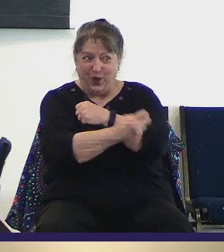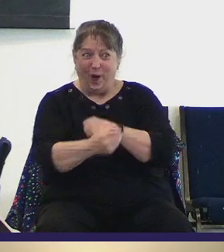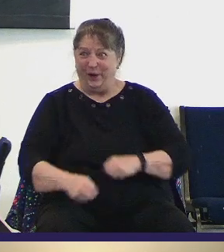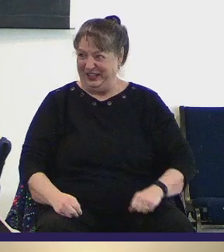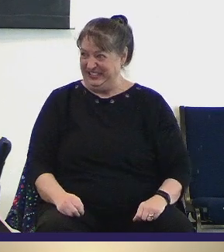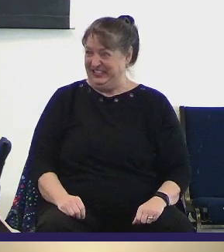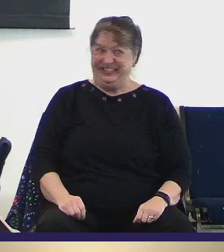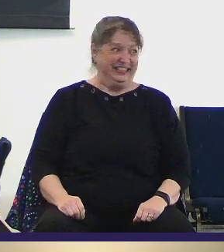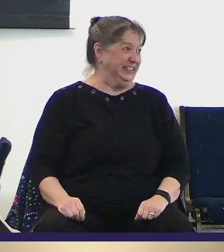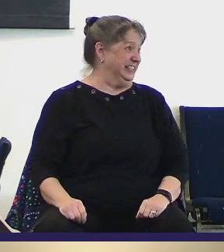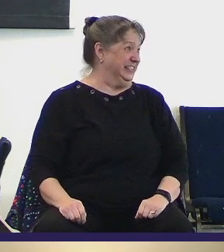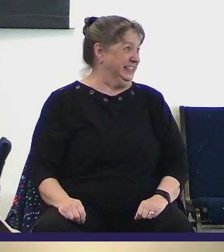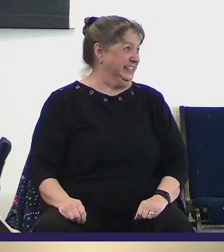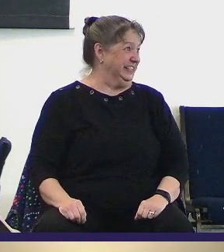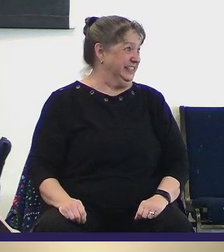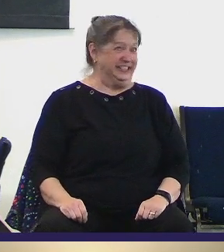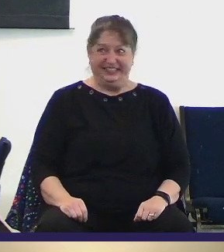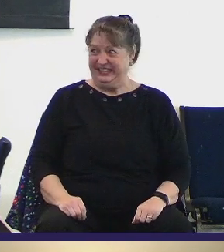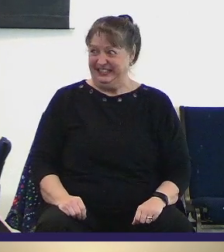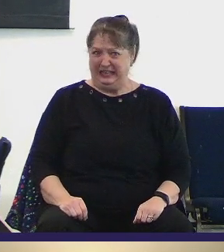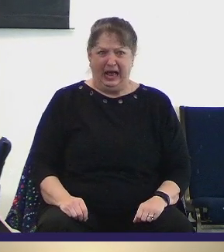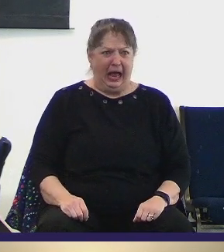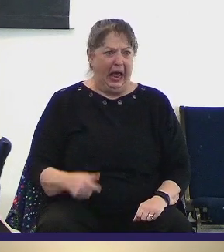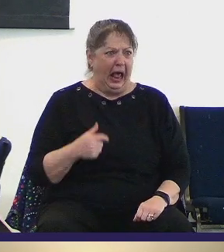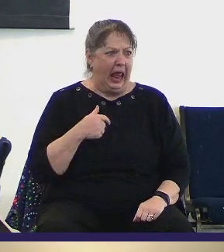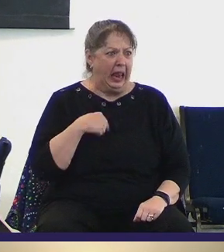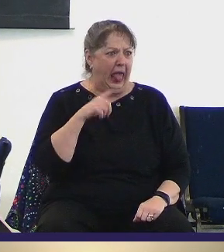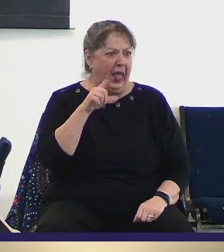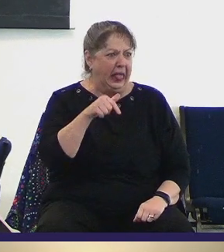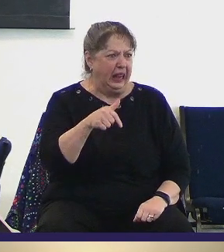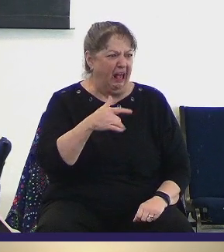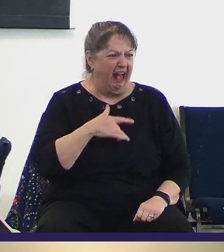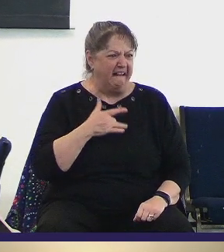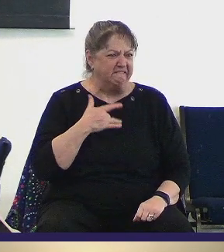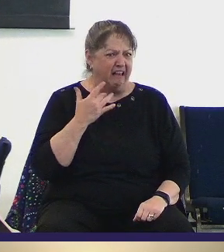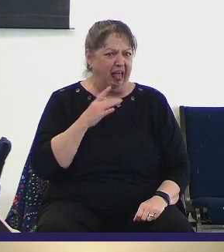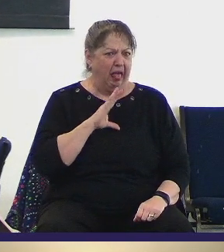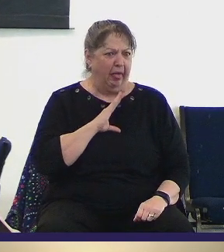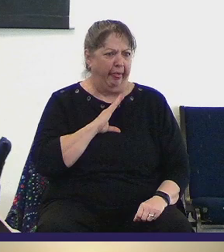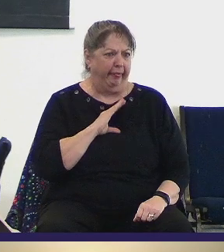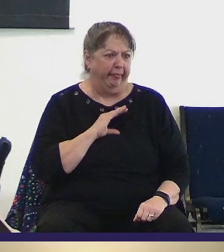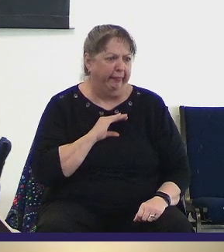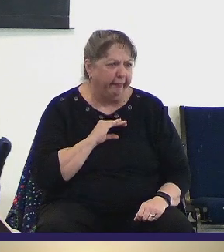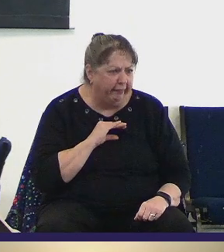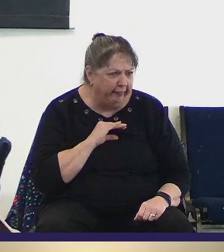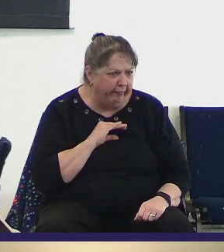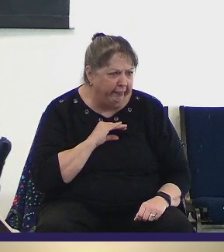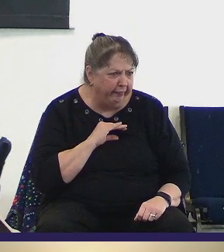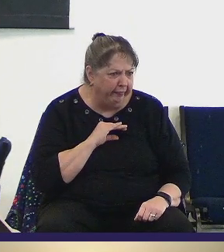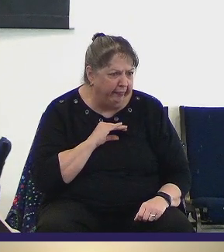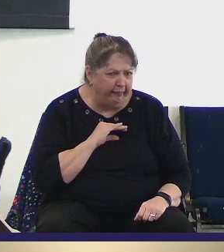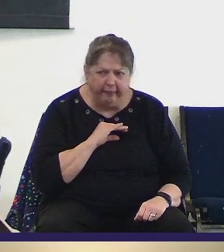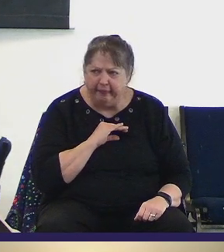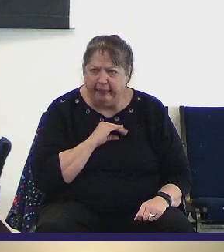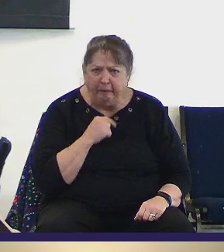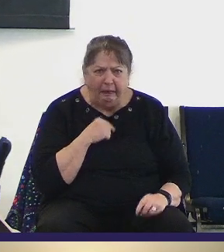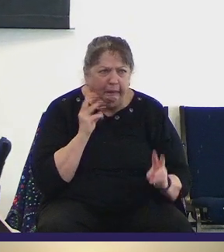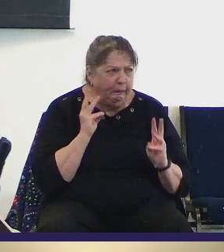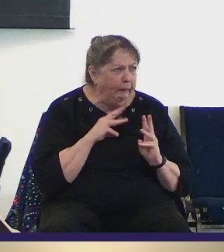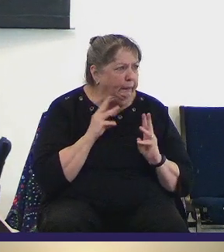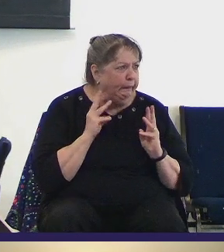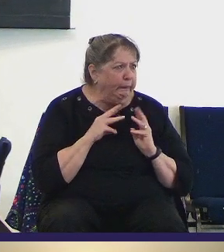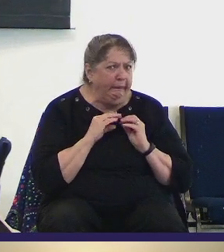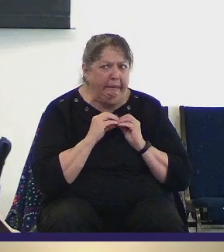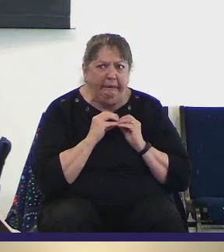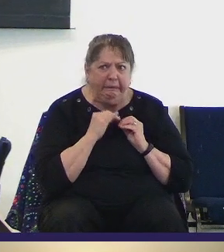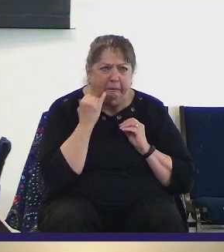And come to find out after, I did not feel too good. The results of that was me worrying, oh, what if